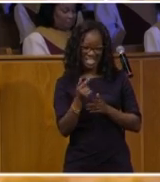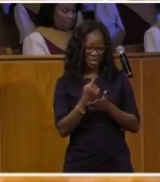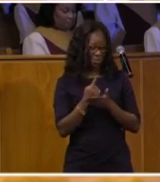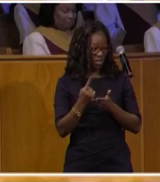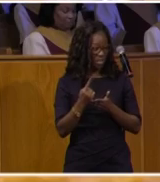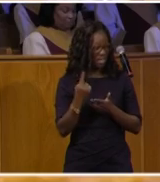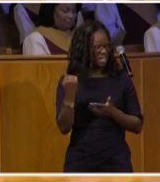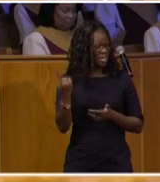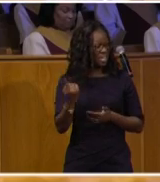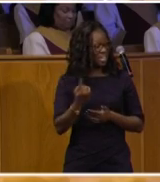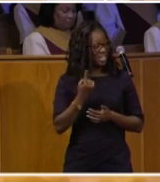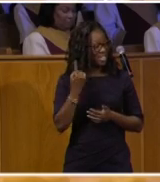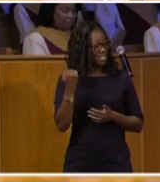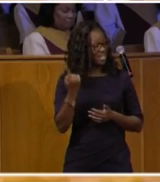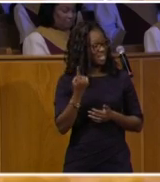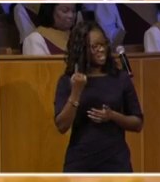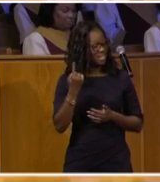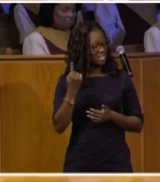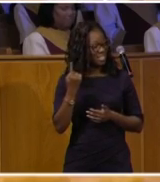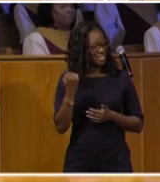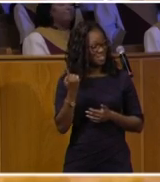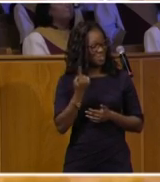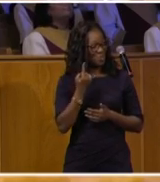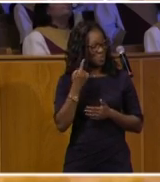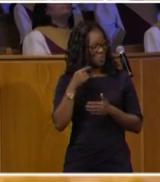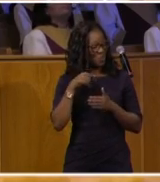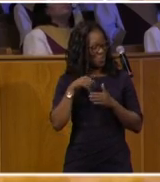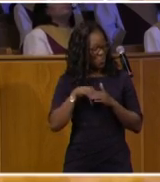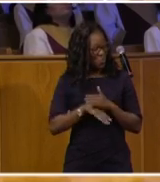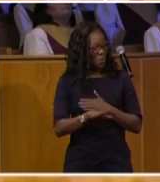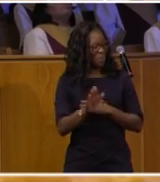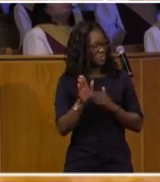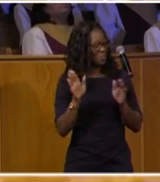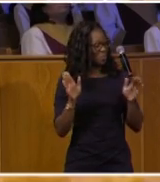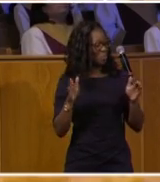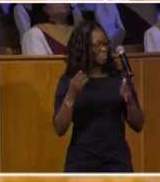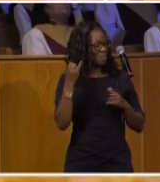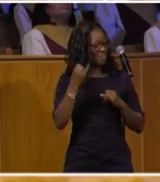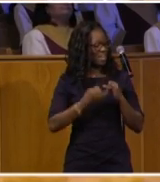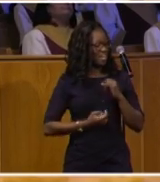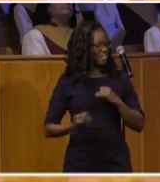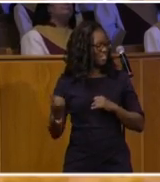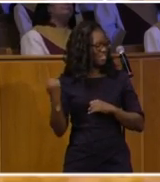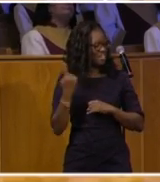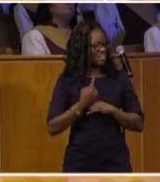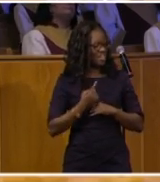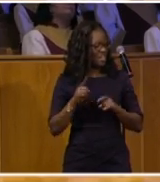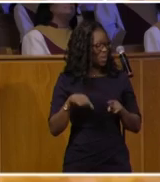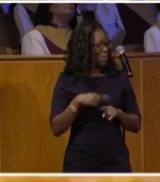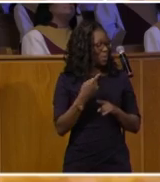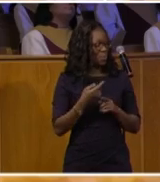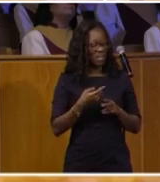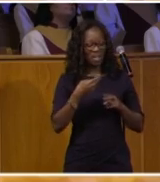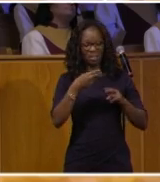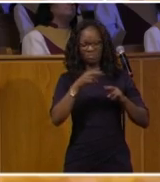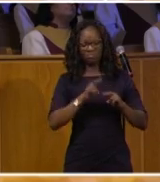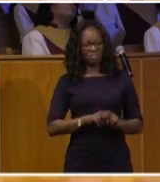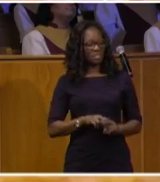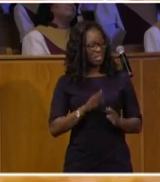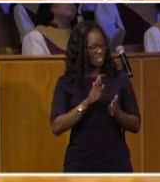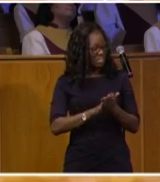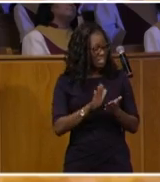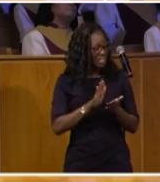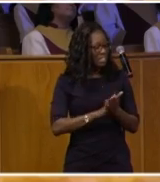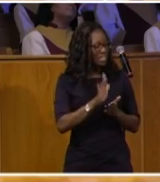And somebody walked into the room at the end of that day when we had cleaned